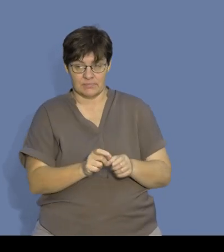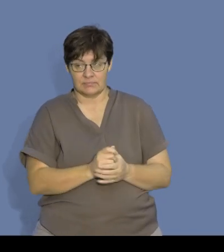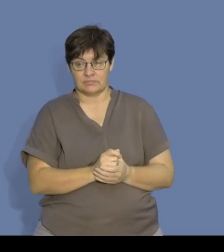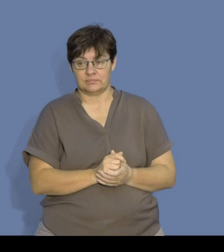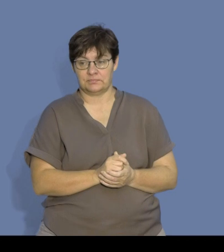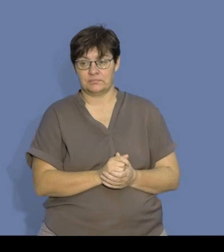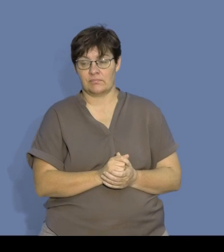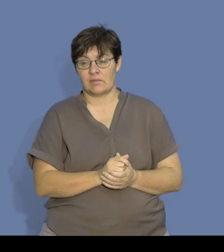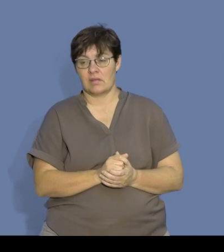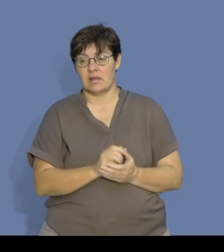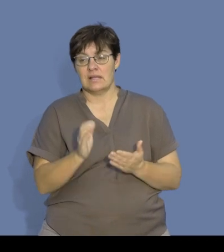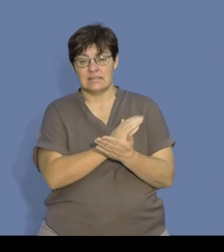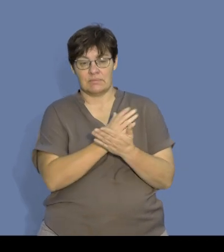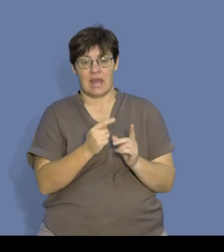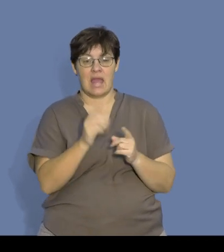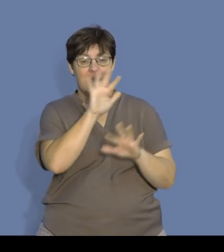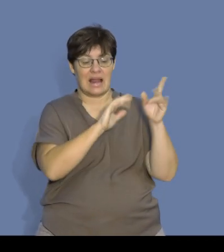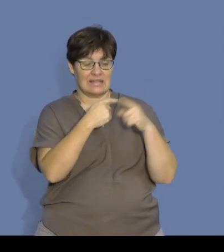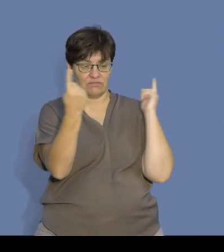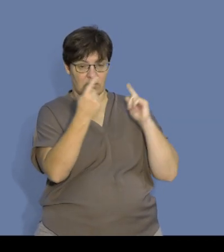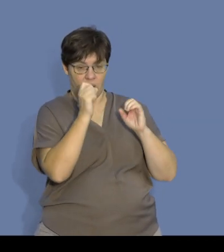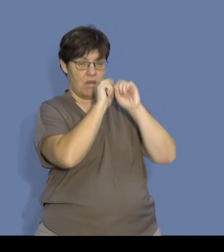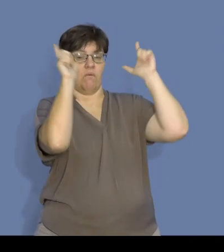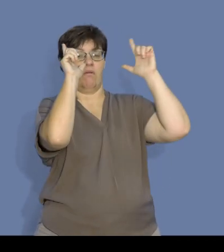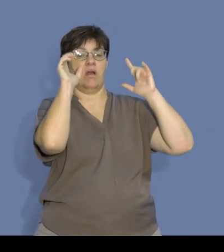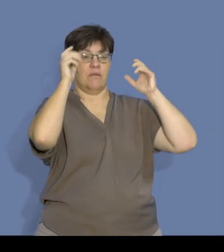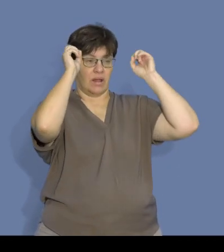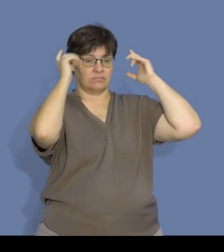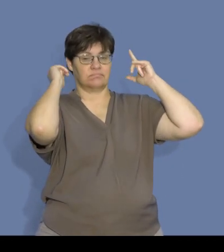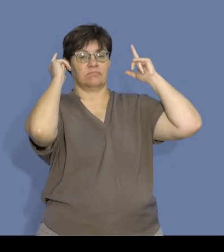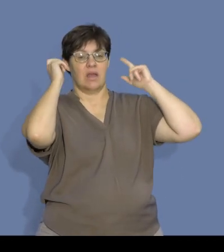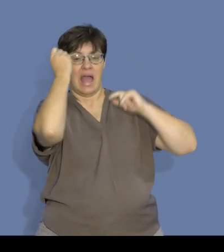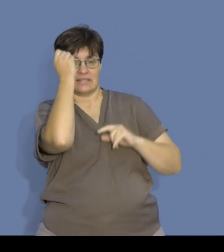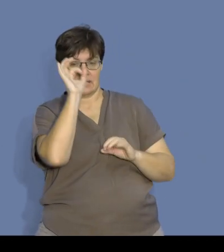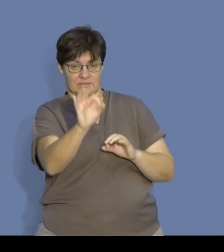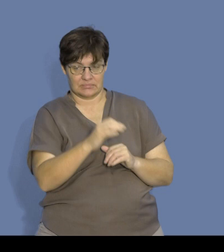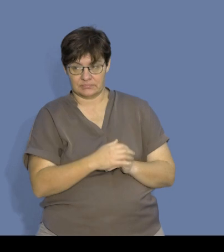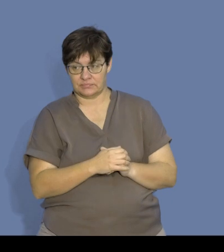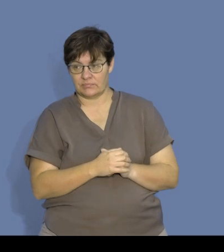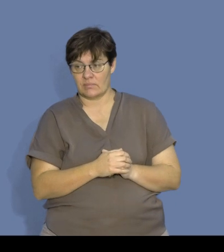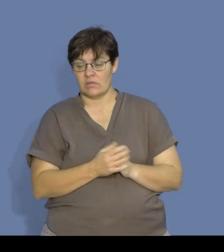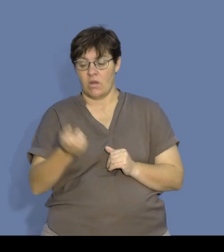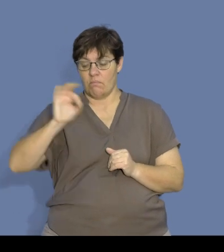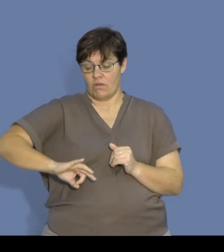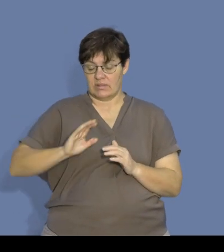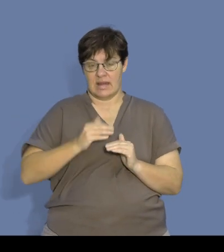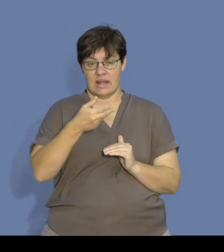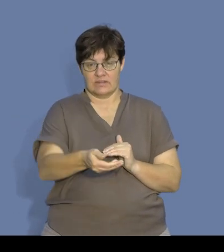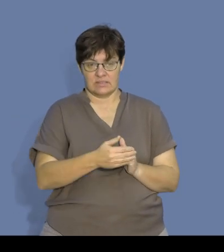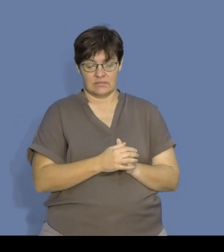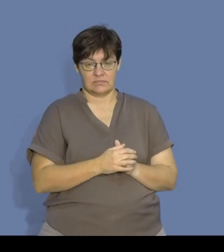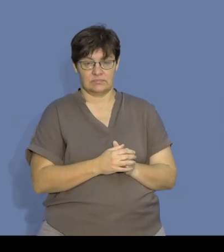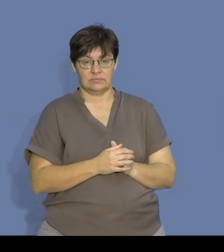on the same page, right? I know sometimes using a different color pen just kind of helps. Right, so remember my